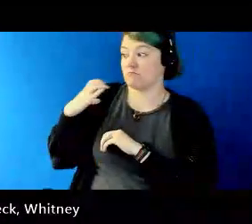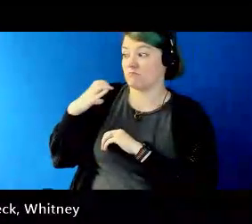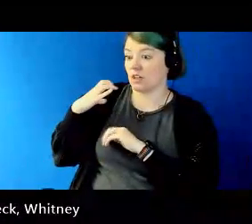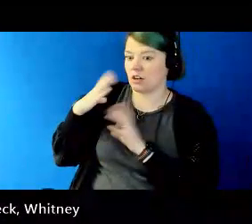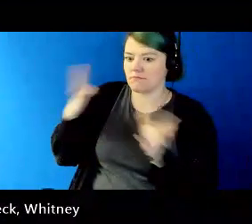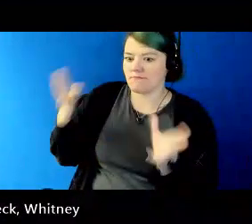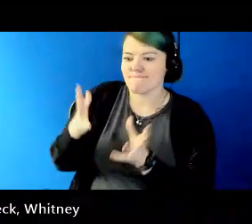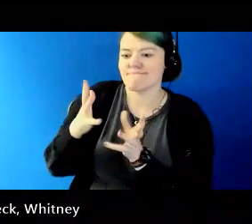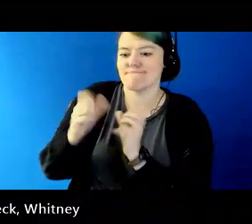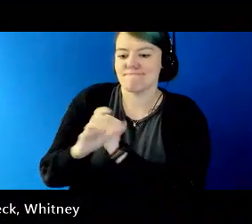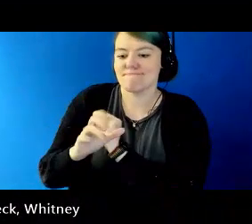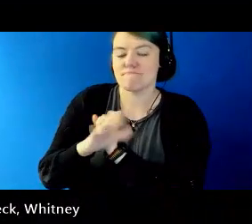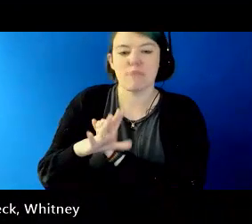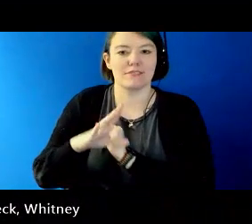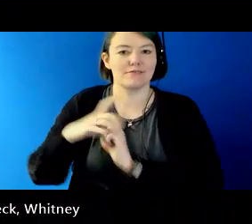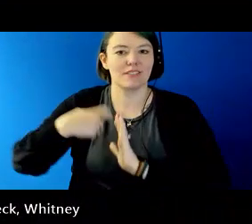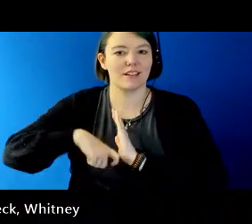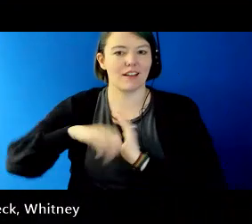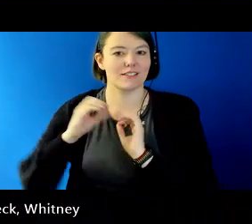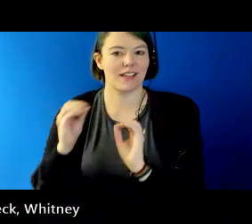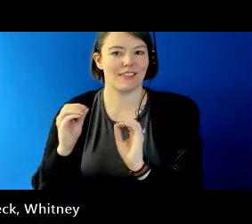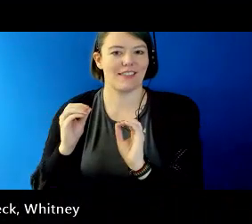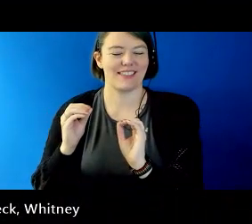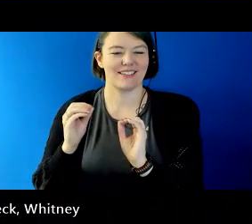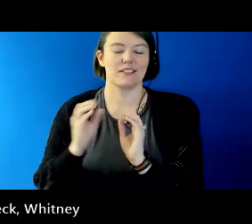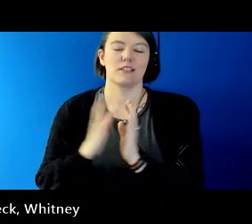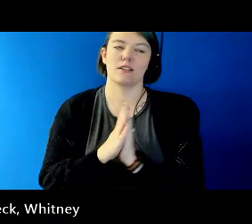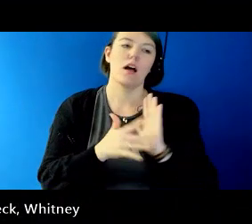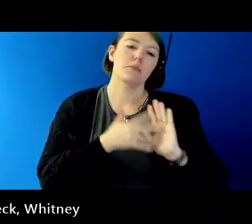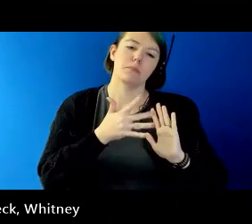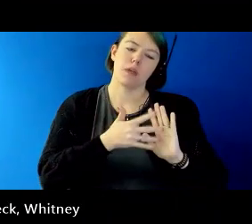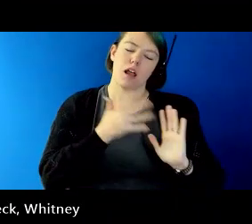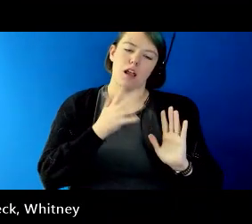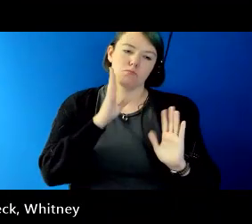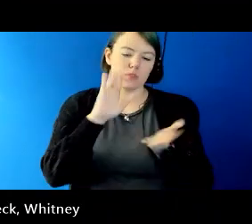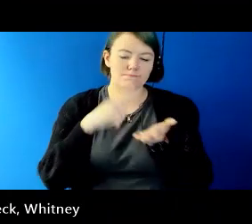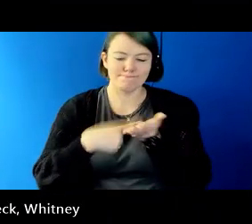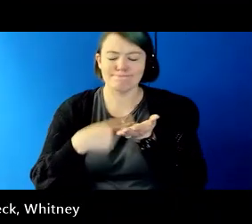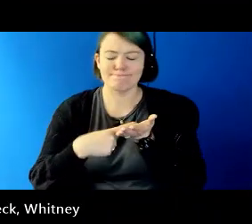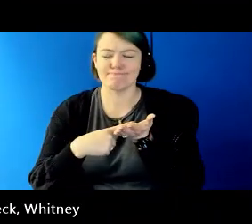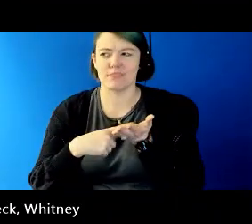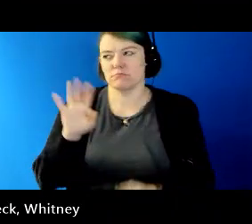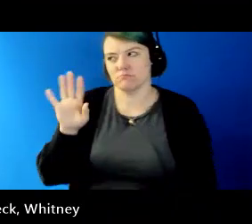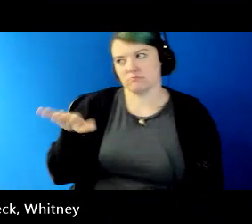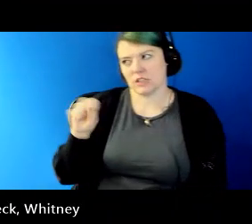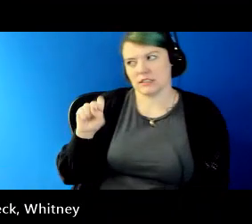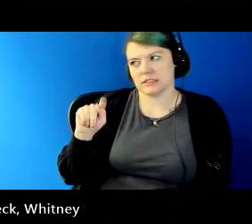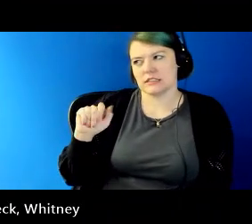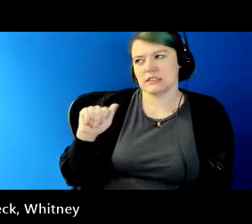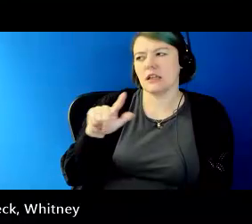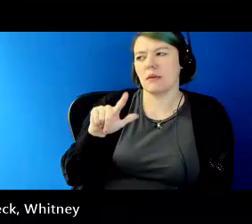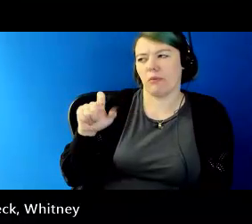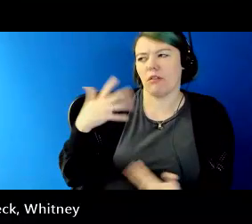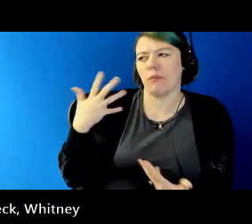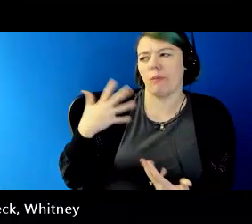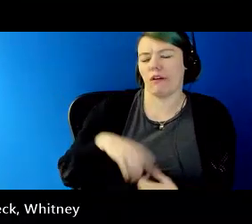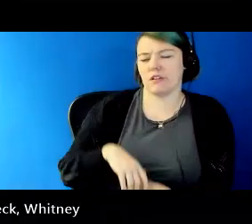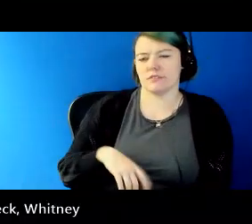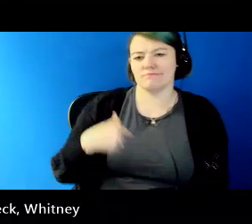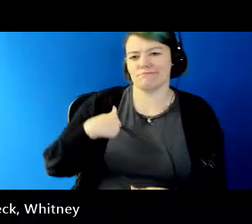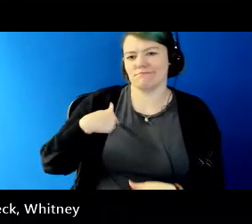we love to promote, because I think that sometimes when we talk about stable account, the first hurdle is, well, what is stable account and how can I